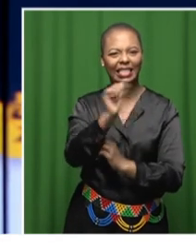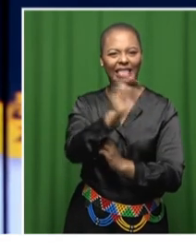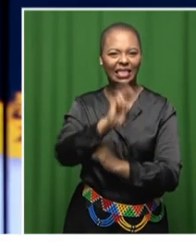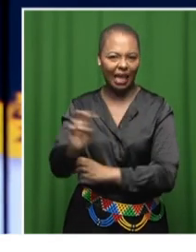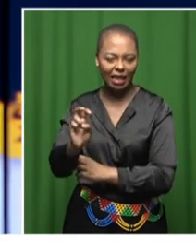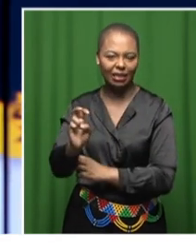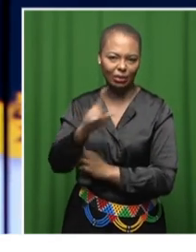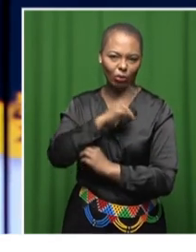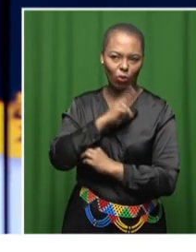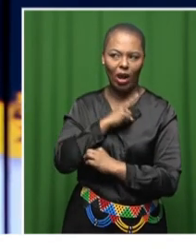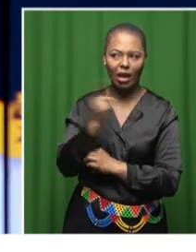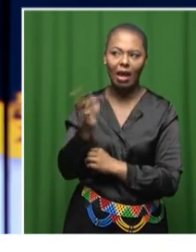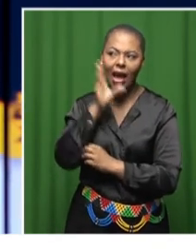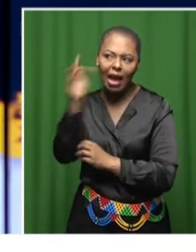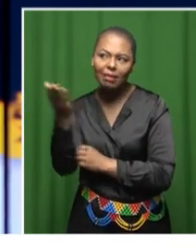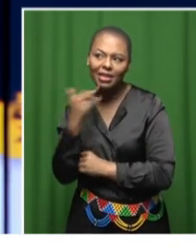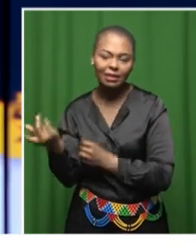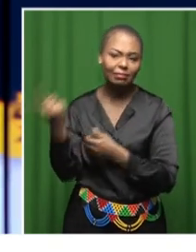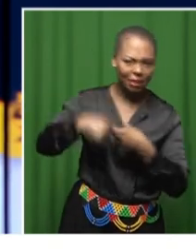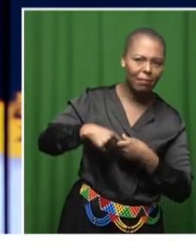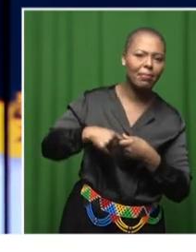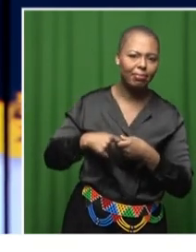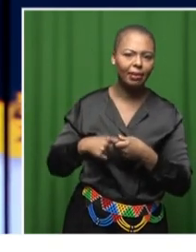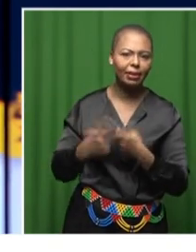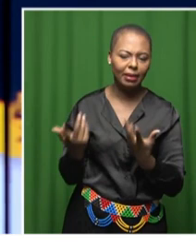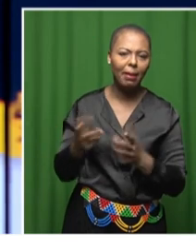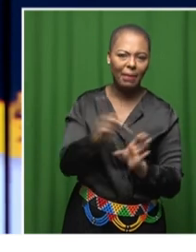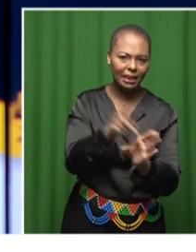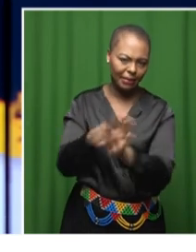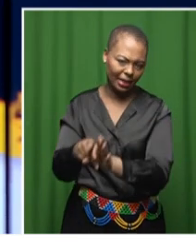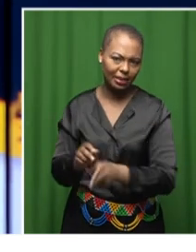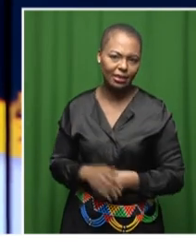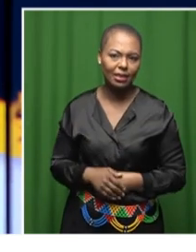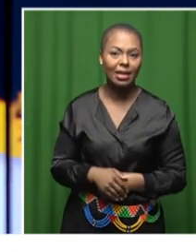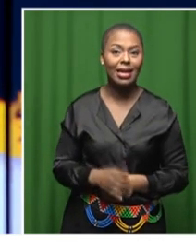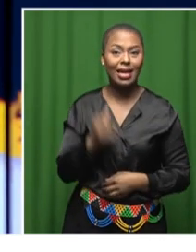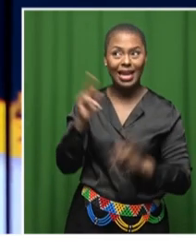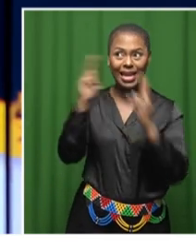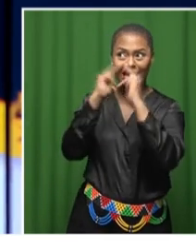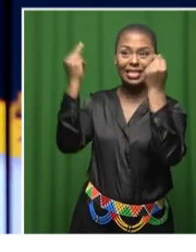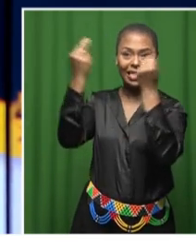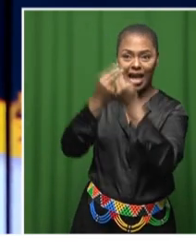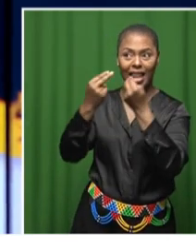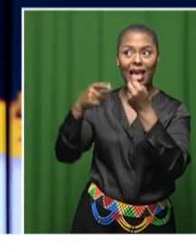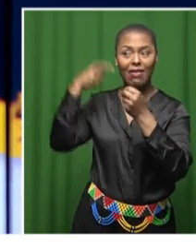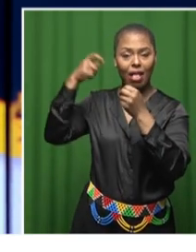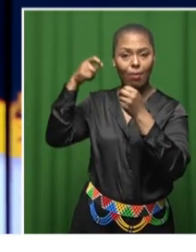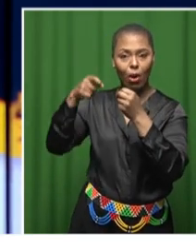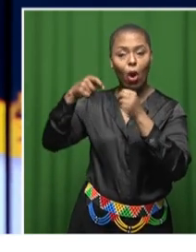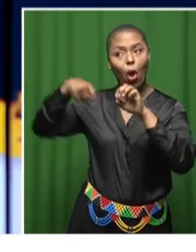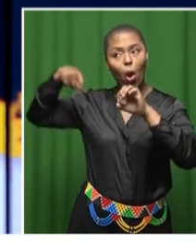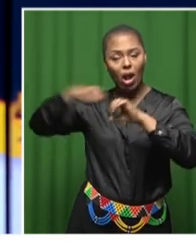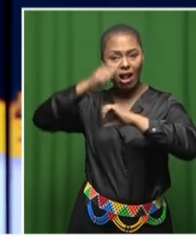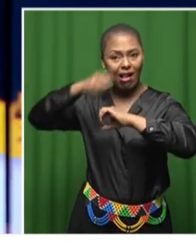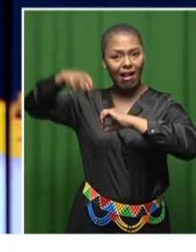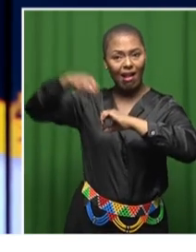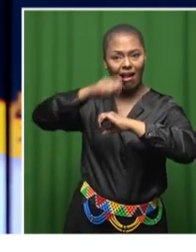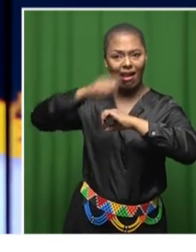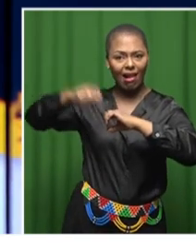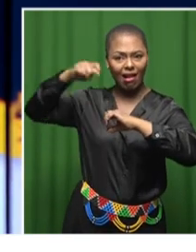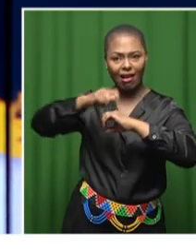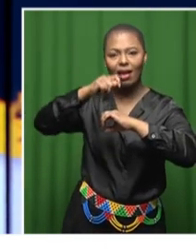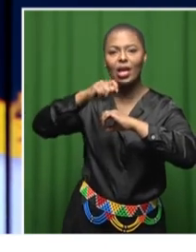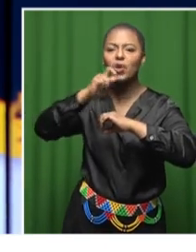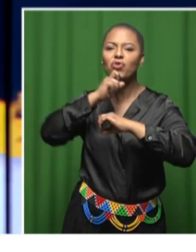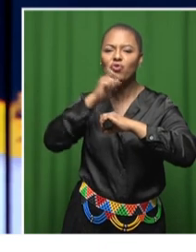to participate as part of this thing. Mm. So the National Philharmonic Orchestra is actually allows us to use